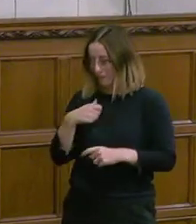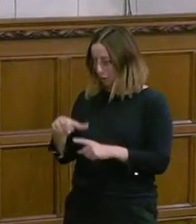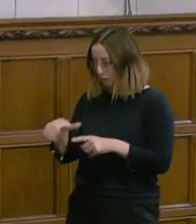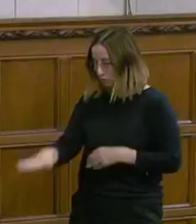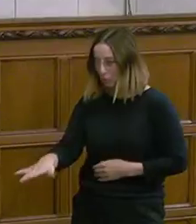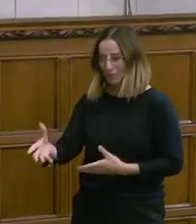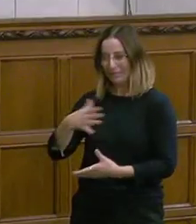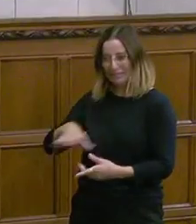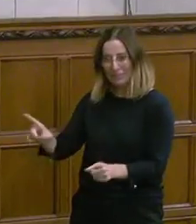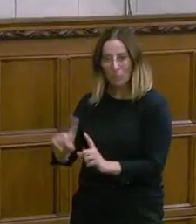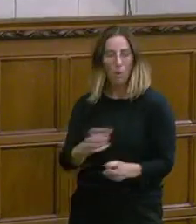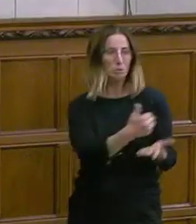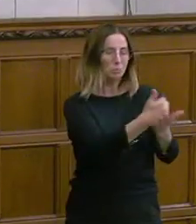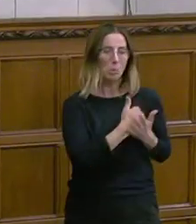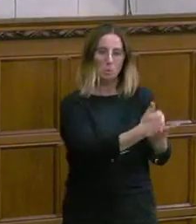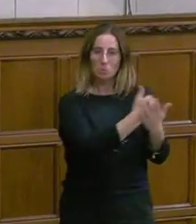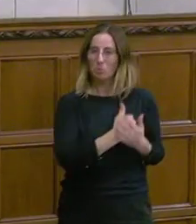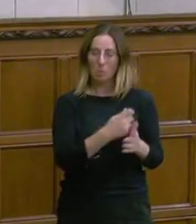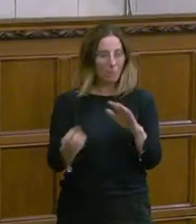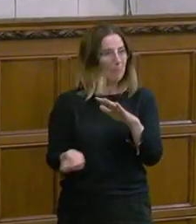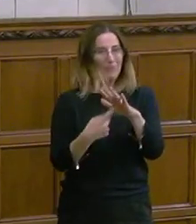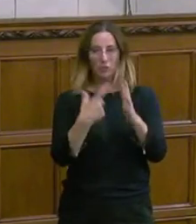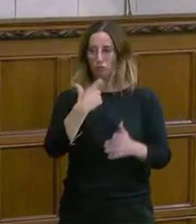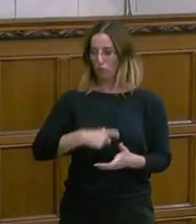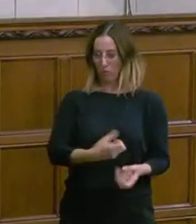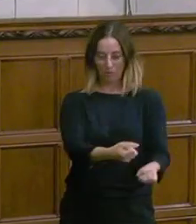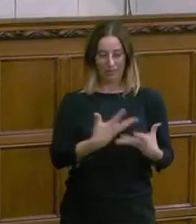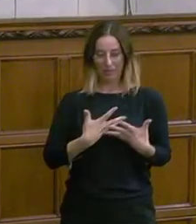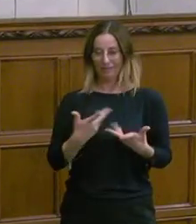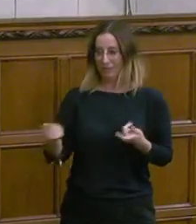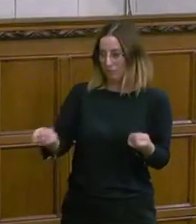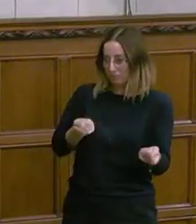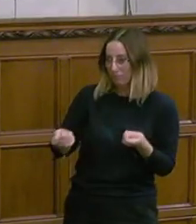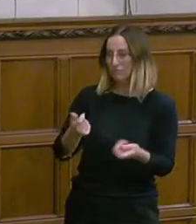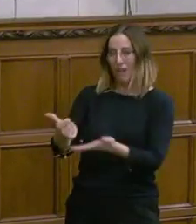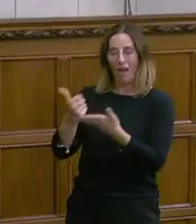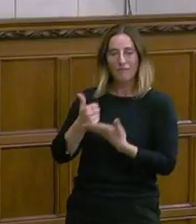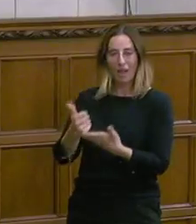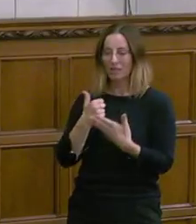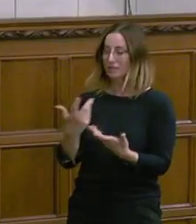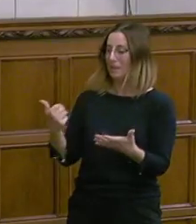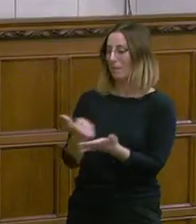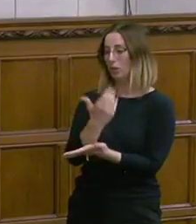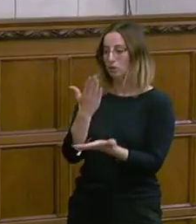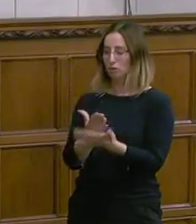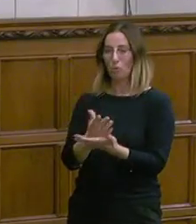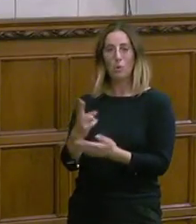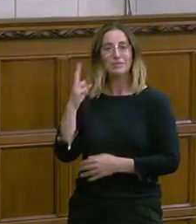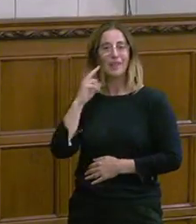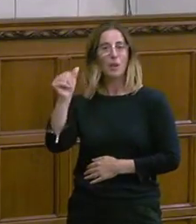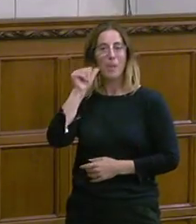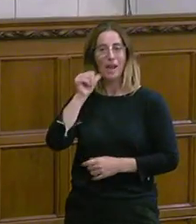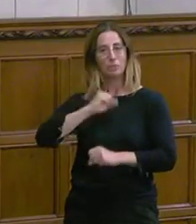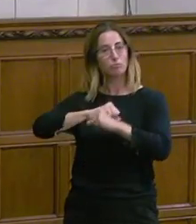school. And she says here that teachers of the deaf played a pivotal role in providing and coordinating support and promoting deaf awareness amongst other staff